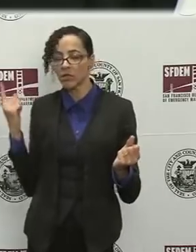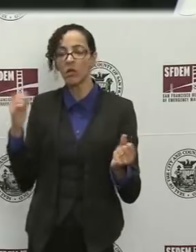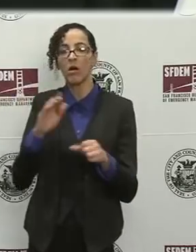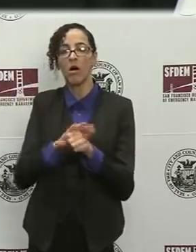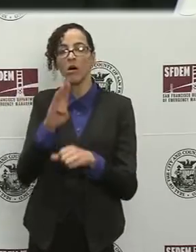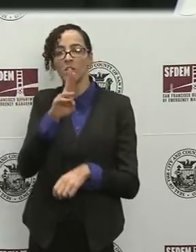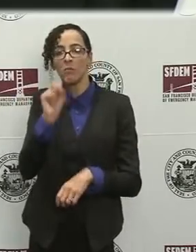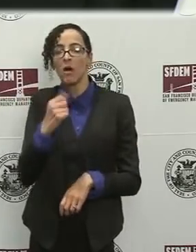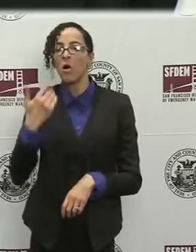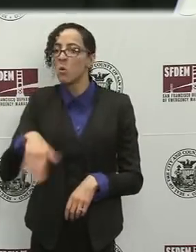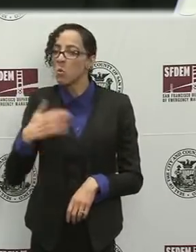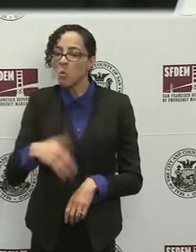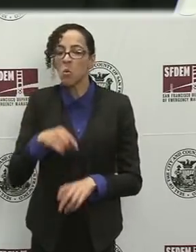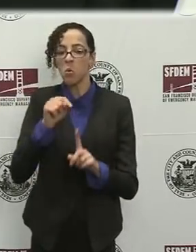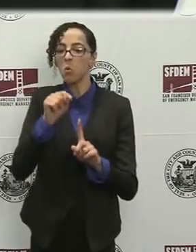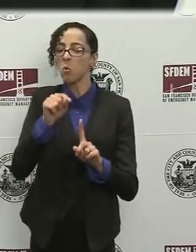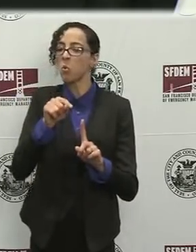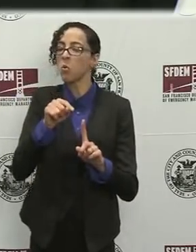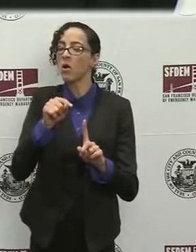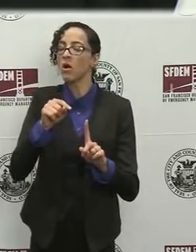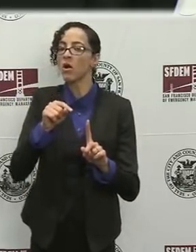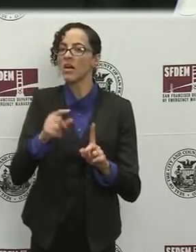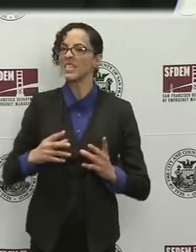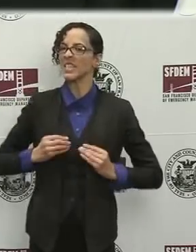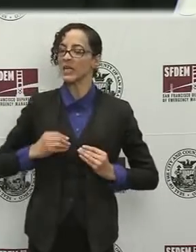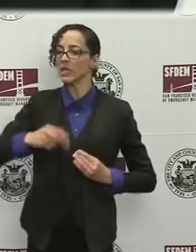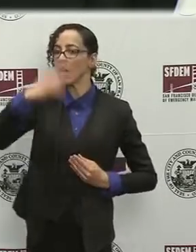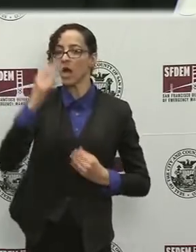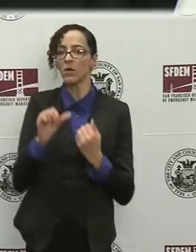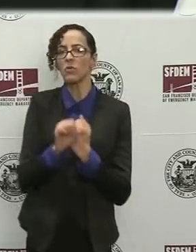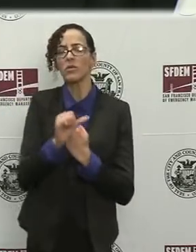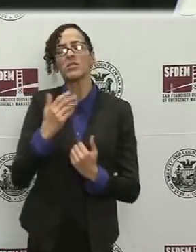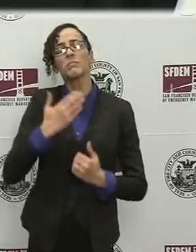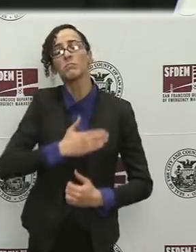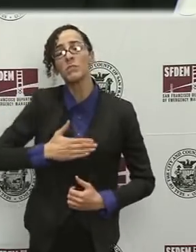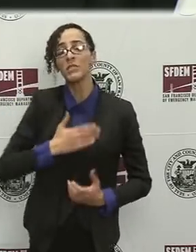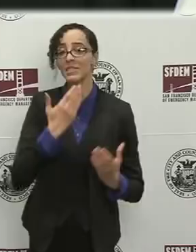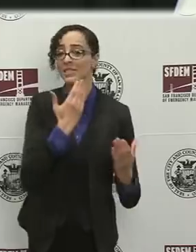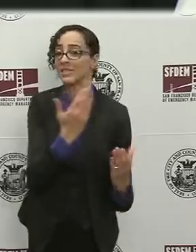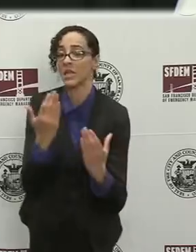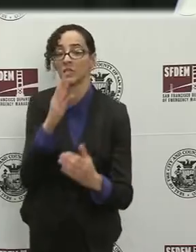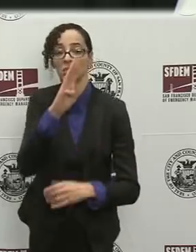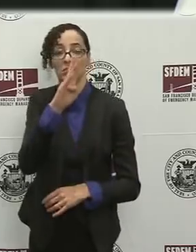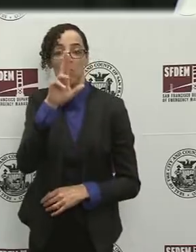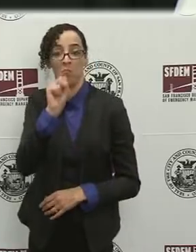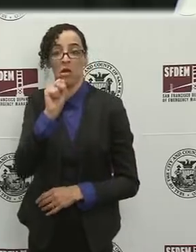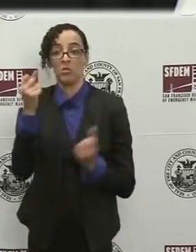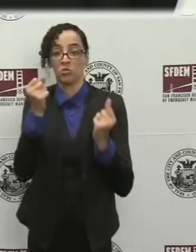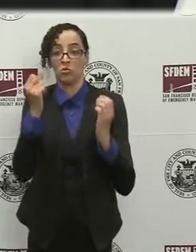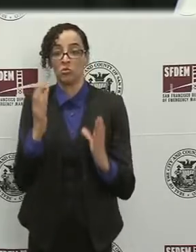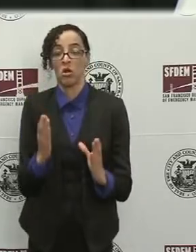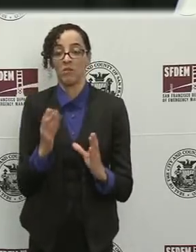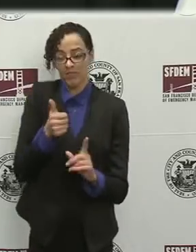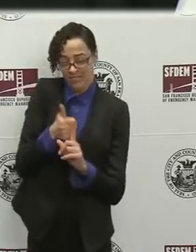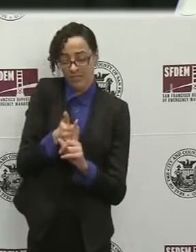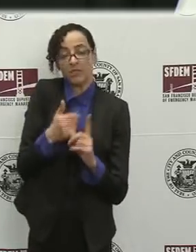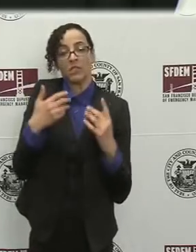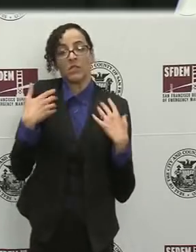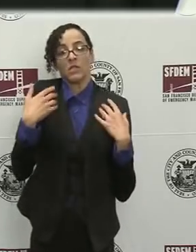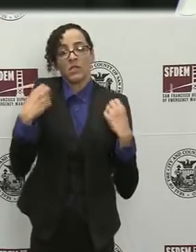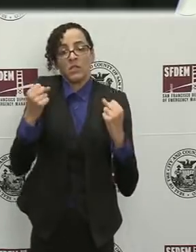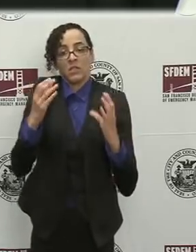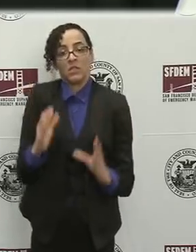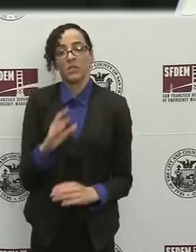them. They are heroes here in San Francisco, and I could not be more proud to work for them and to